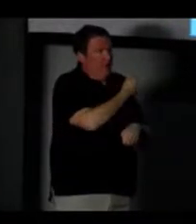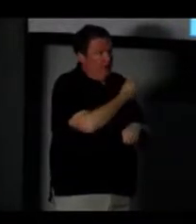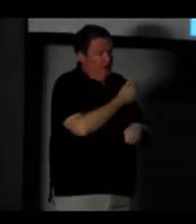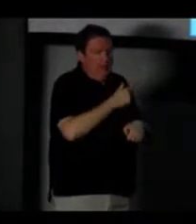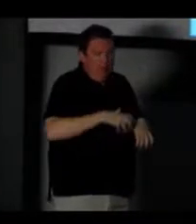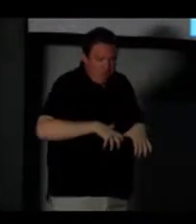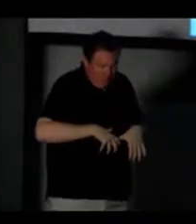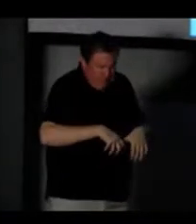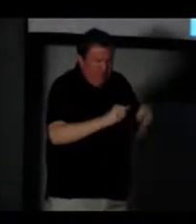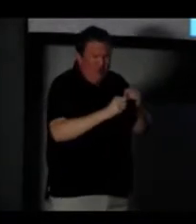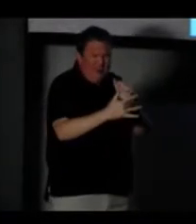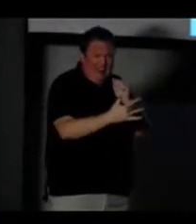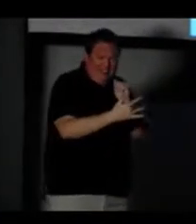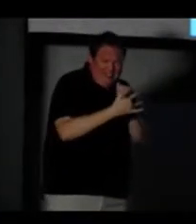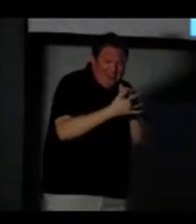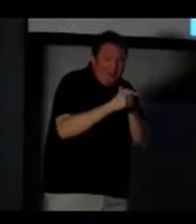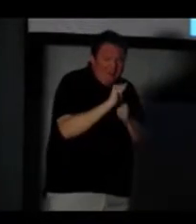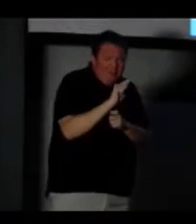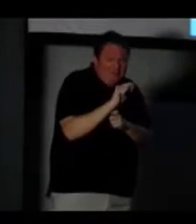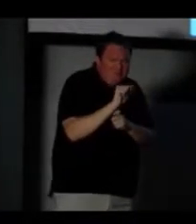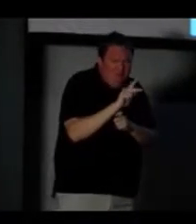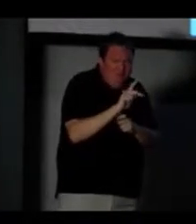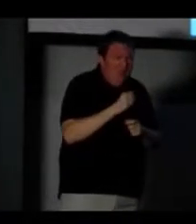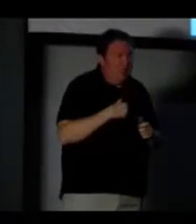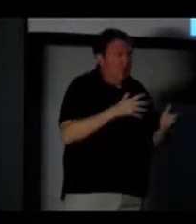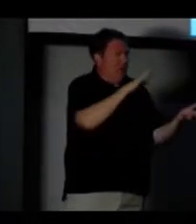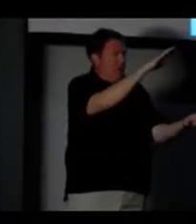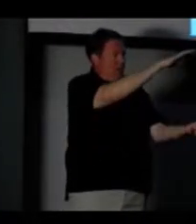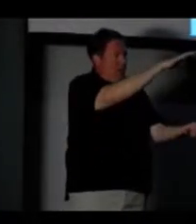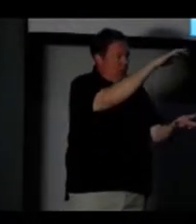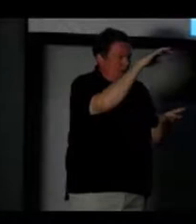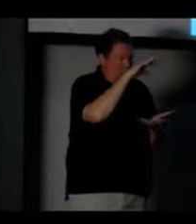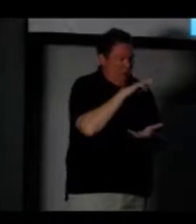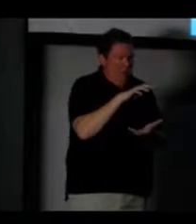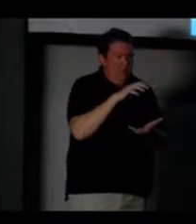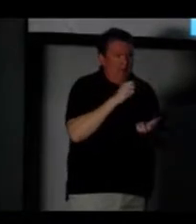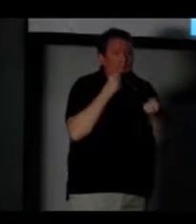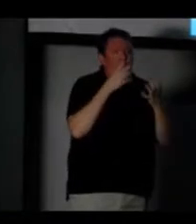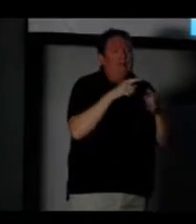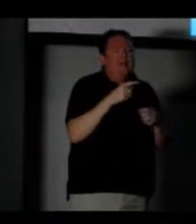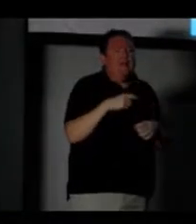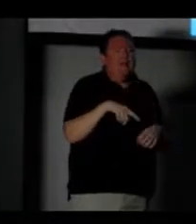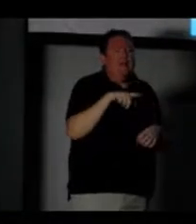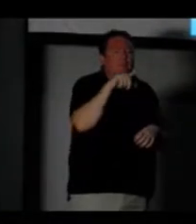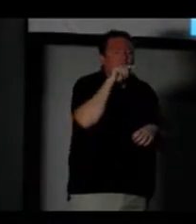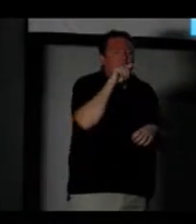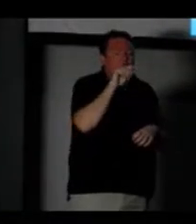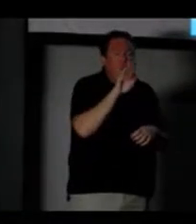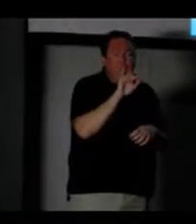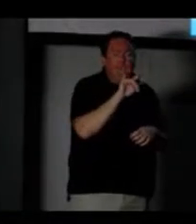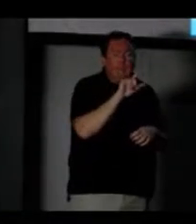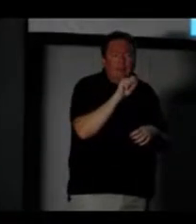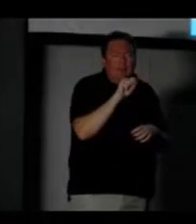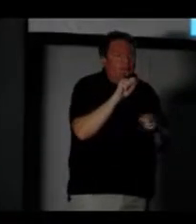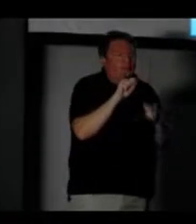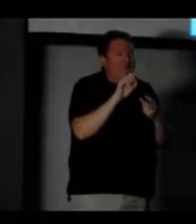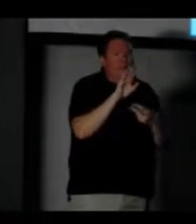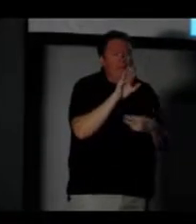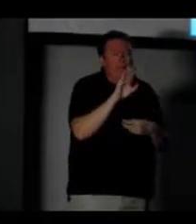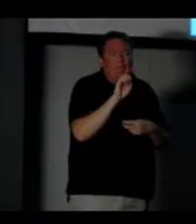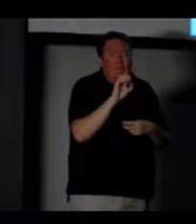task, which was to digitize a large number of bills from beaks from birds from our